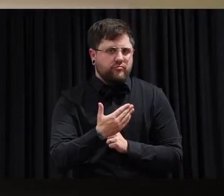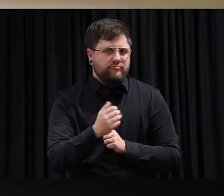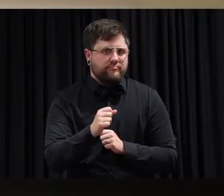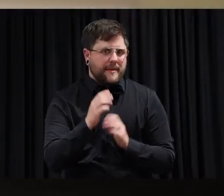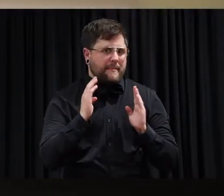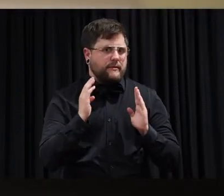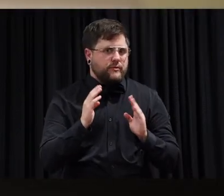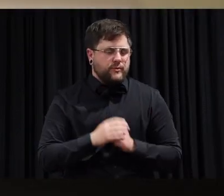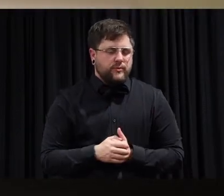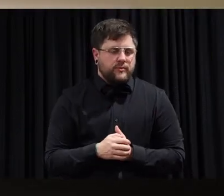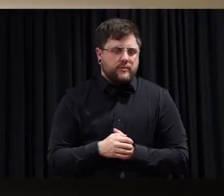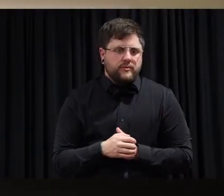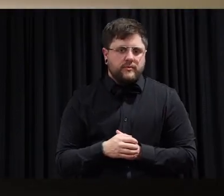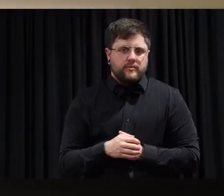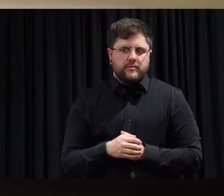to pay attention to.